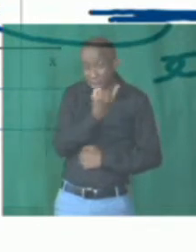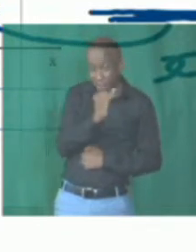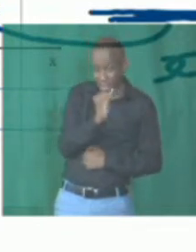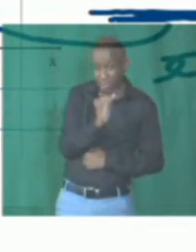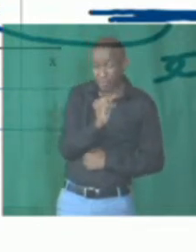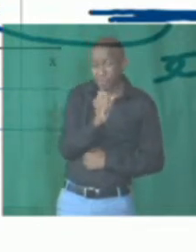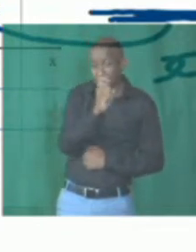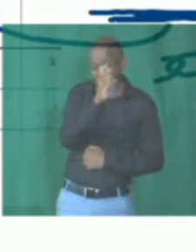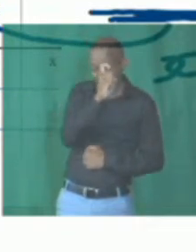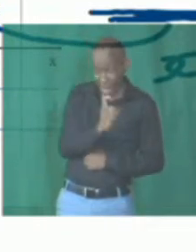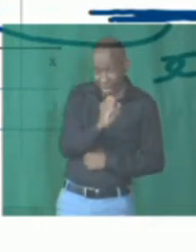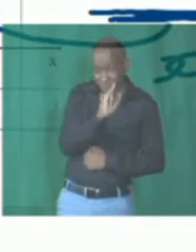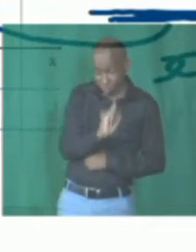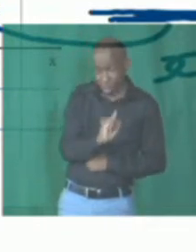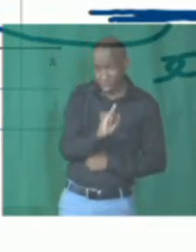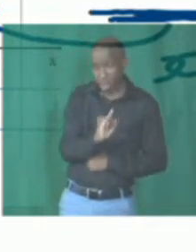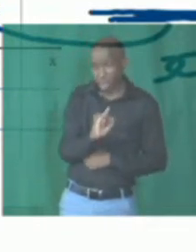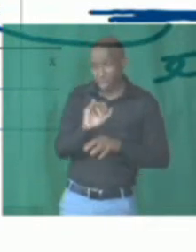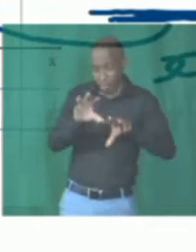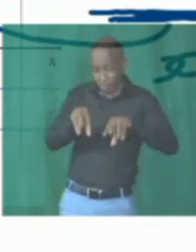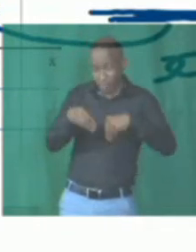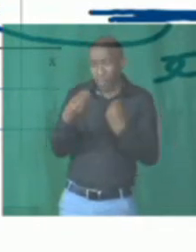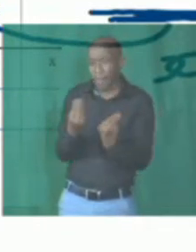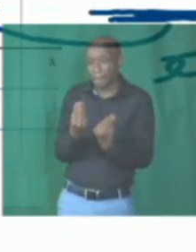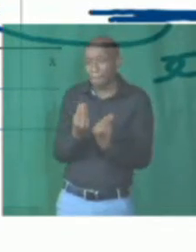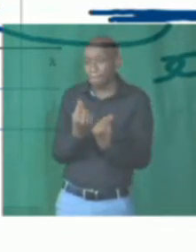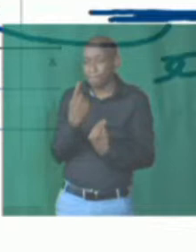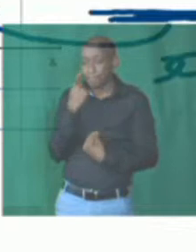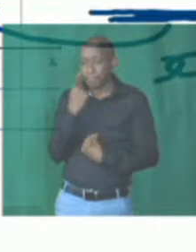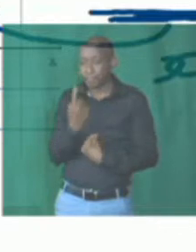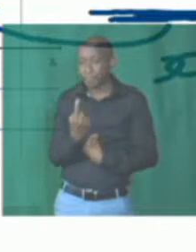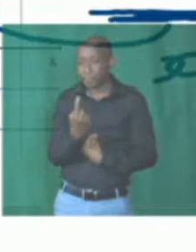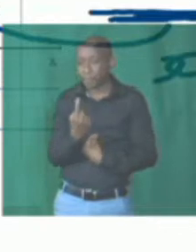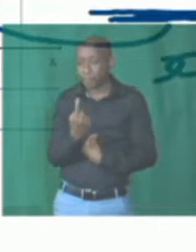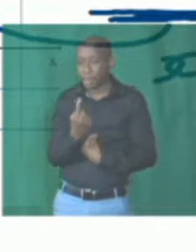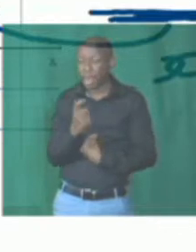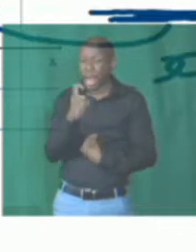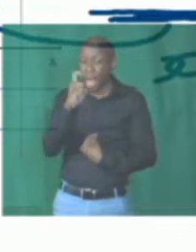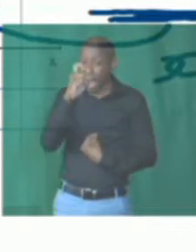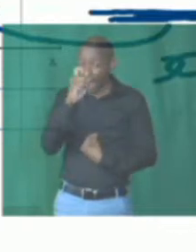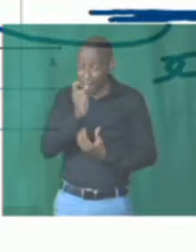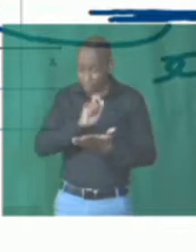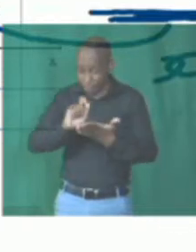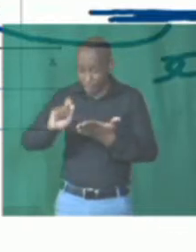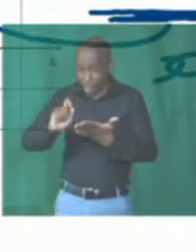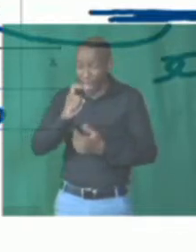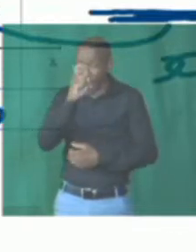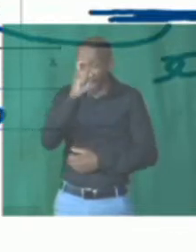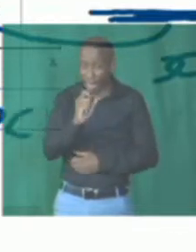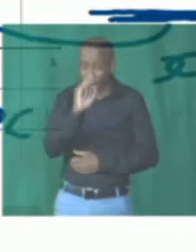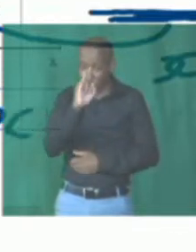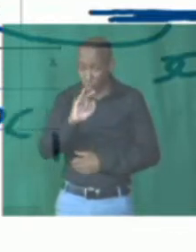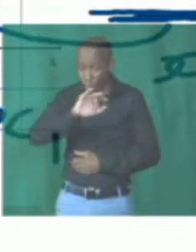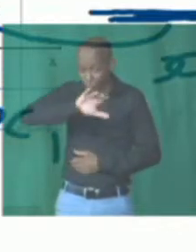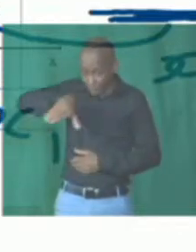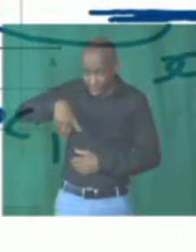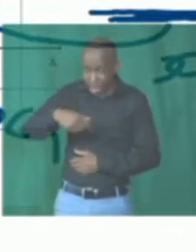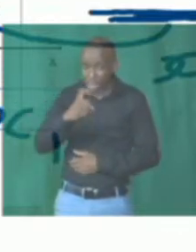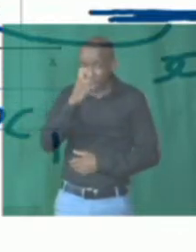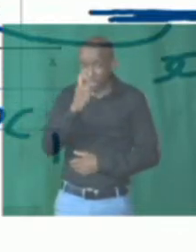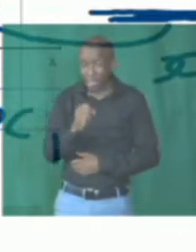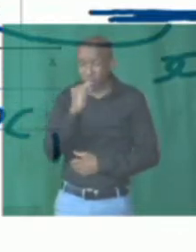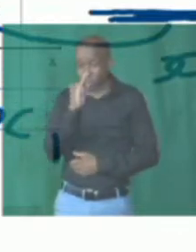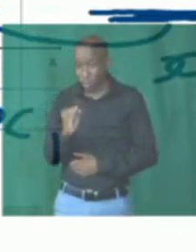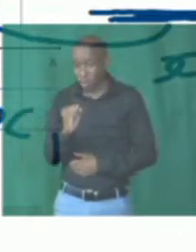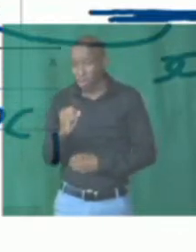first coordinate, which is x1. Okay, see, let me write it here. So you'd say x2 minus x1,